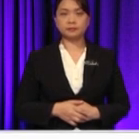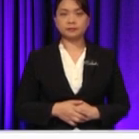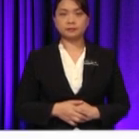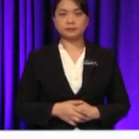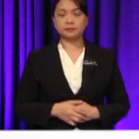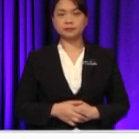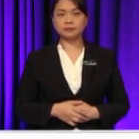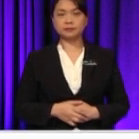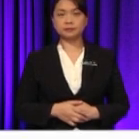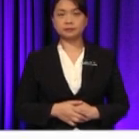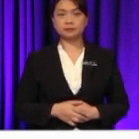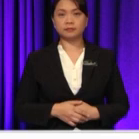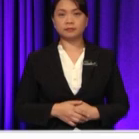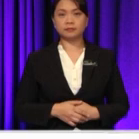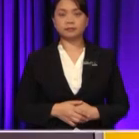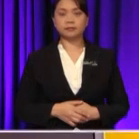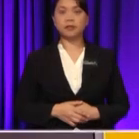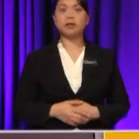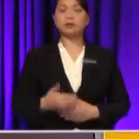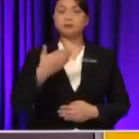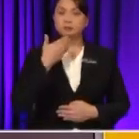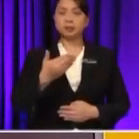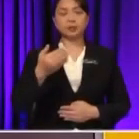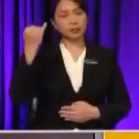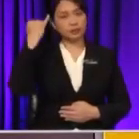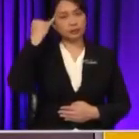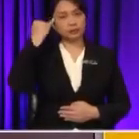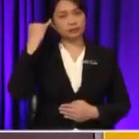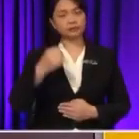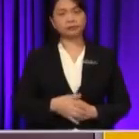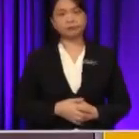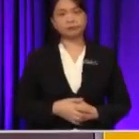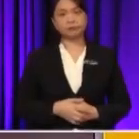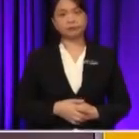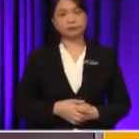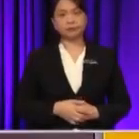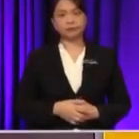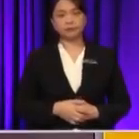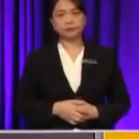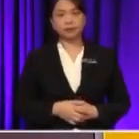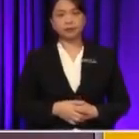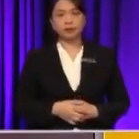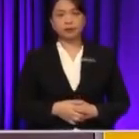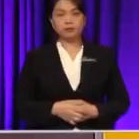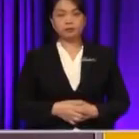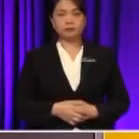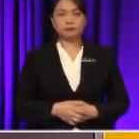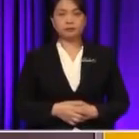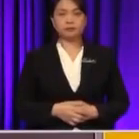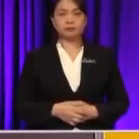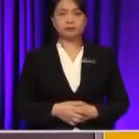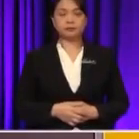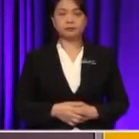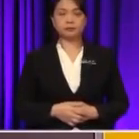right. Okay, thank you, Irfan. So why don't we go to the next one? Yes. Okay, the next part is written